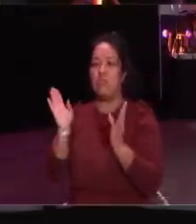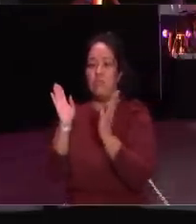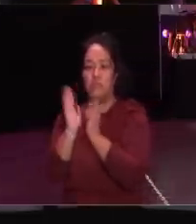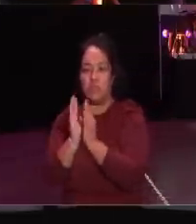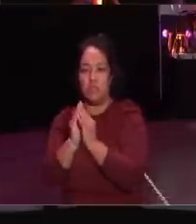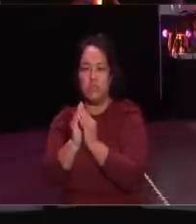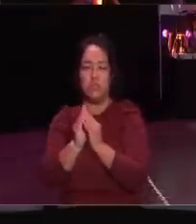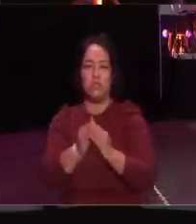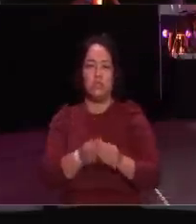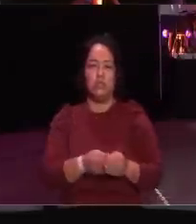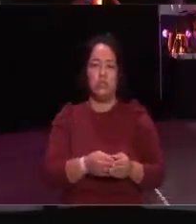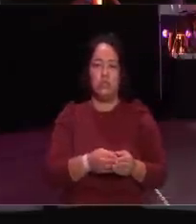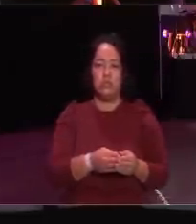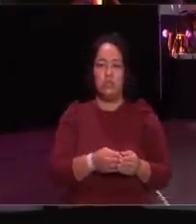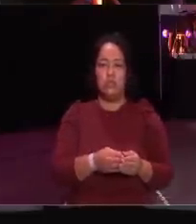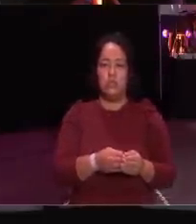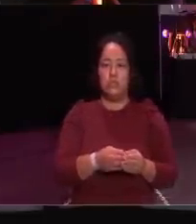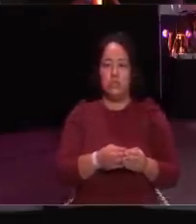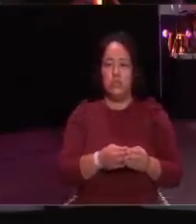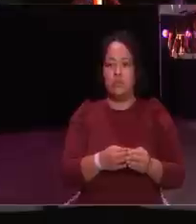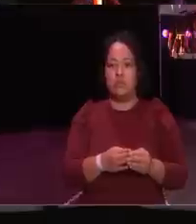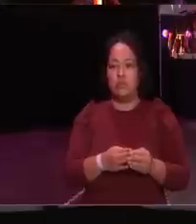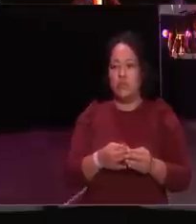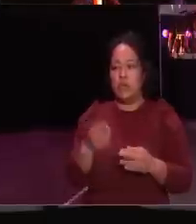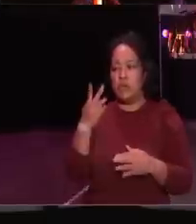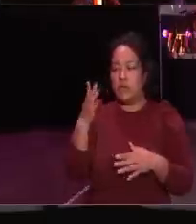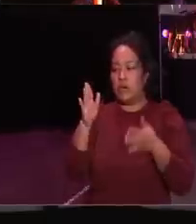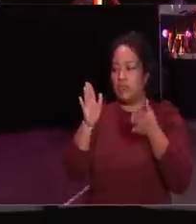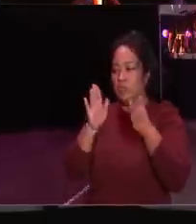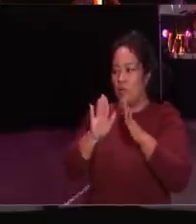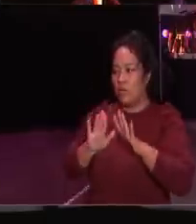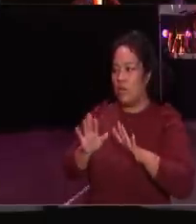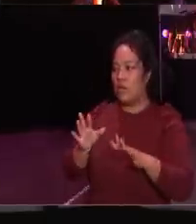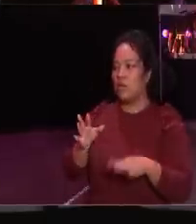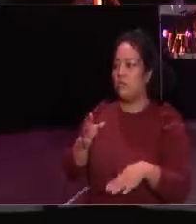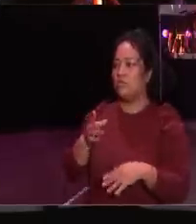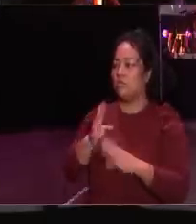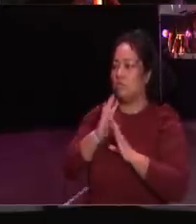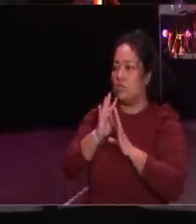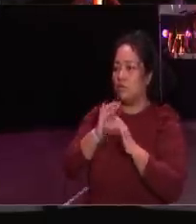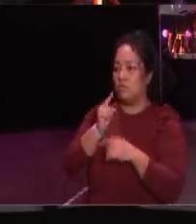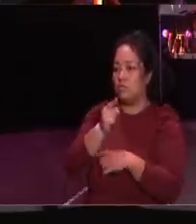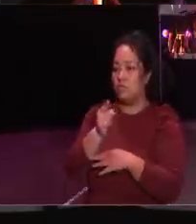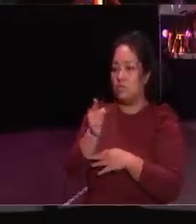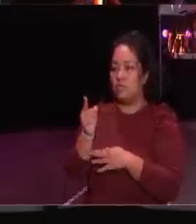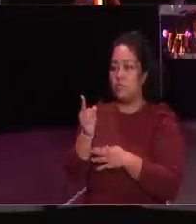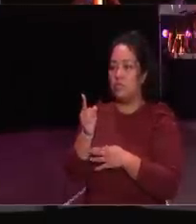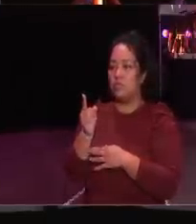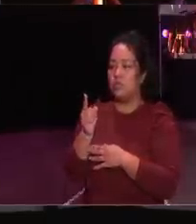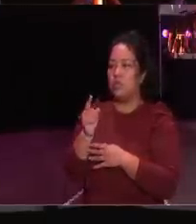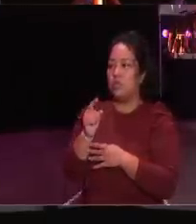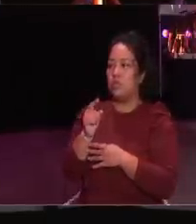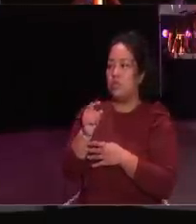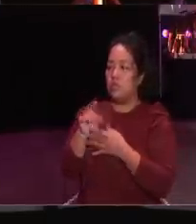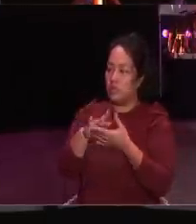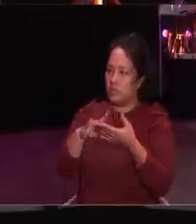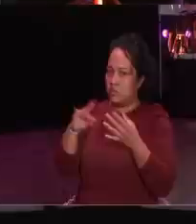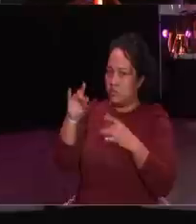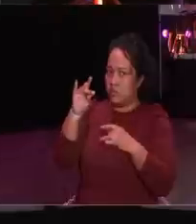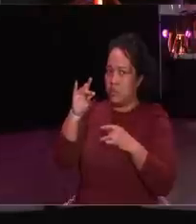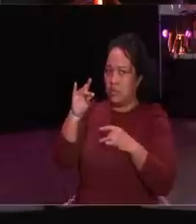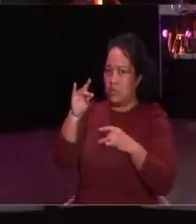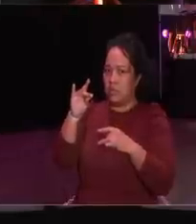qué tranquilo que les estoy hablando. And look how calm I'm speaking to you. Para que sea el Espíritu el que hable. So that it'll be the Spirit that lo